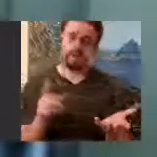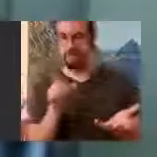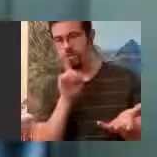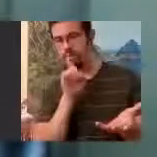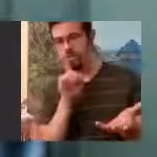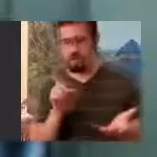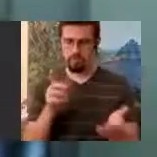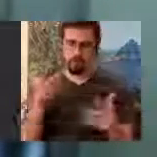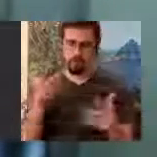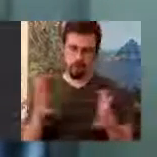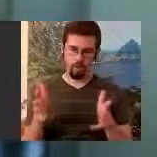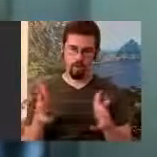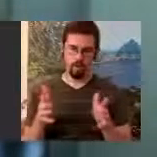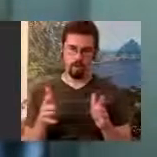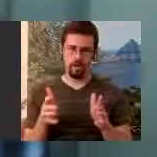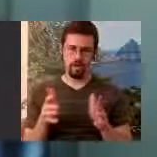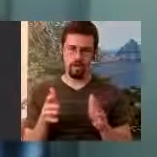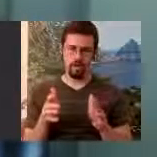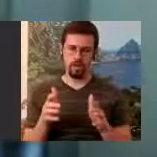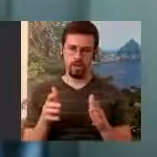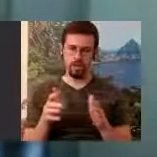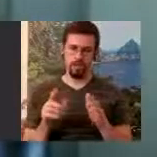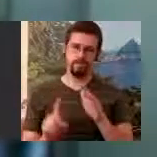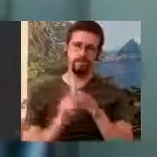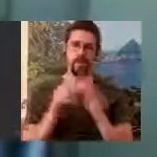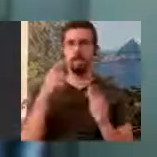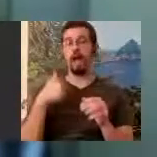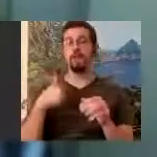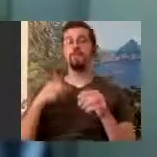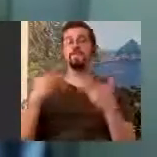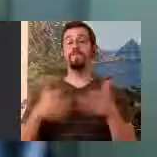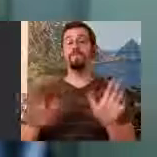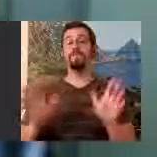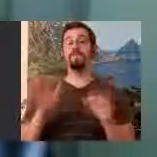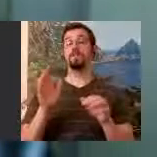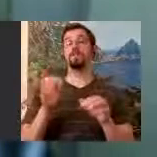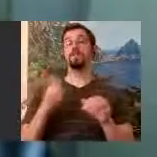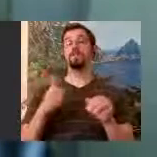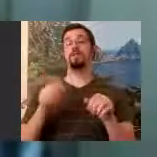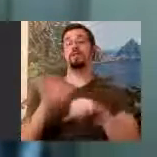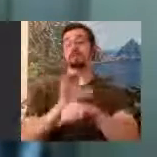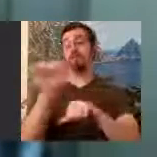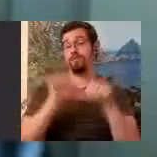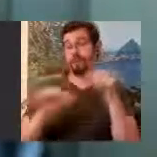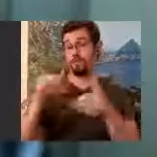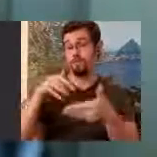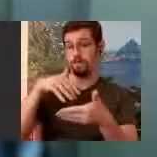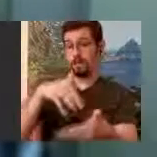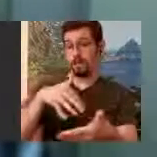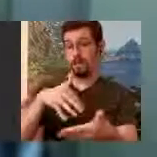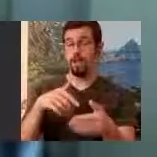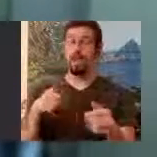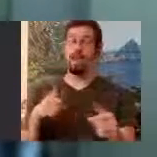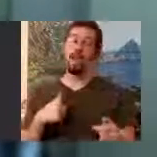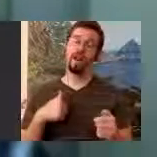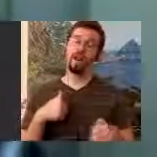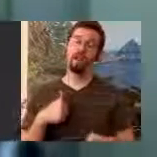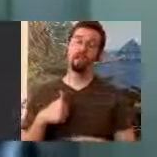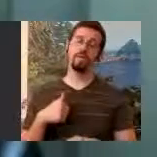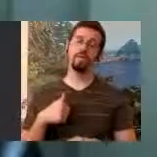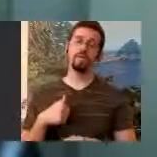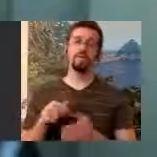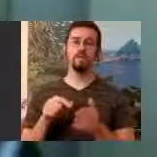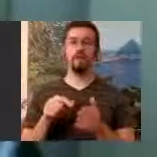finished my course of study in computer science, and I was interested in